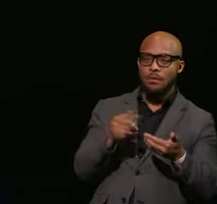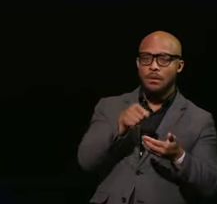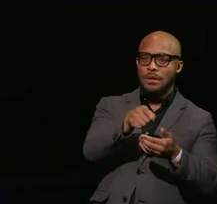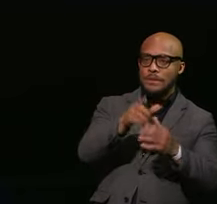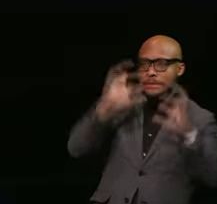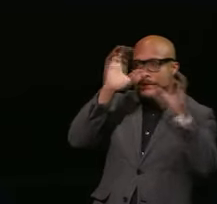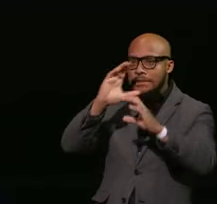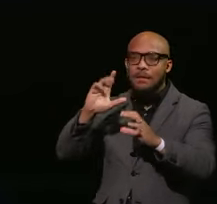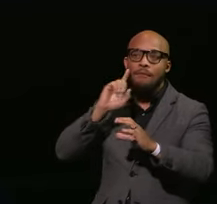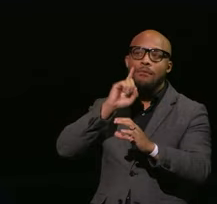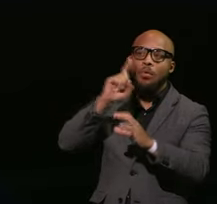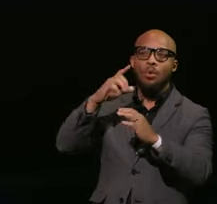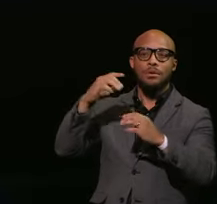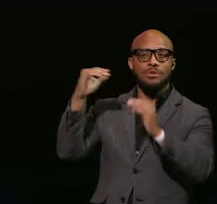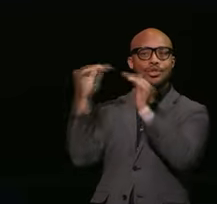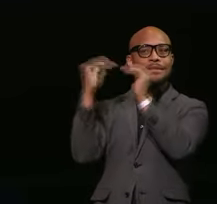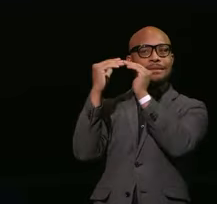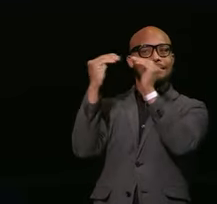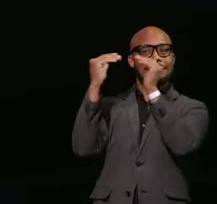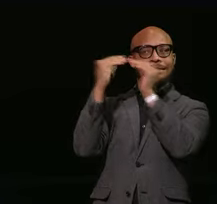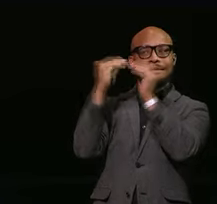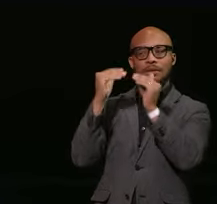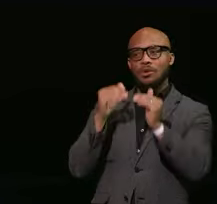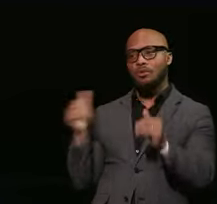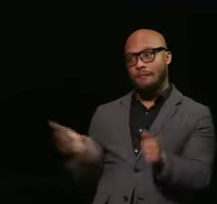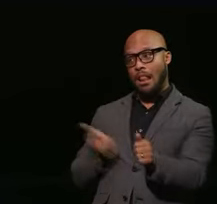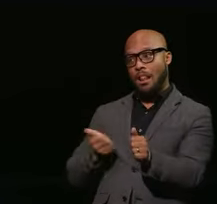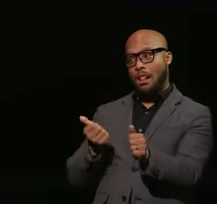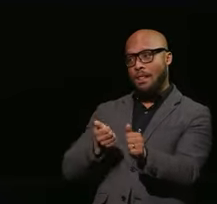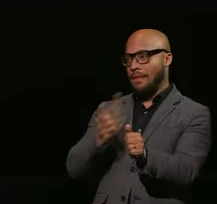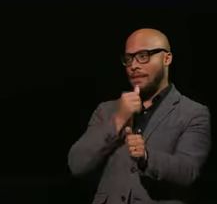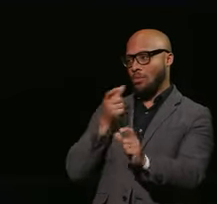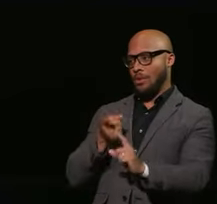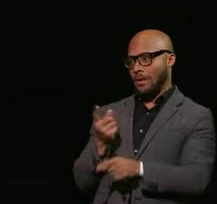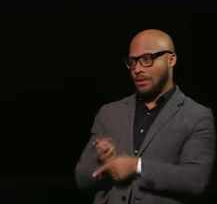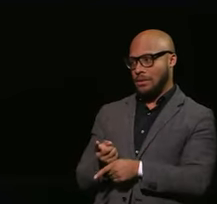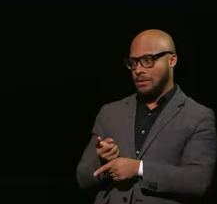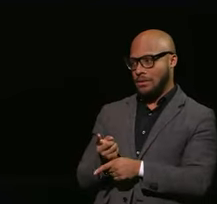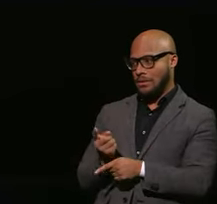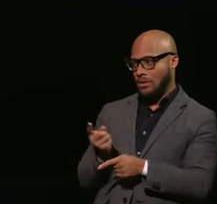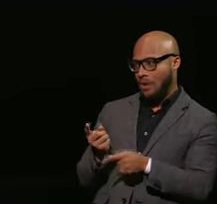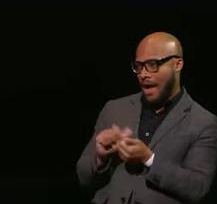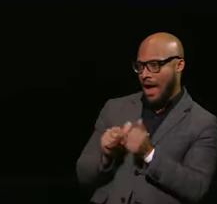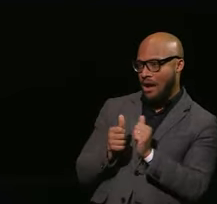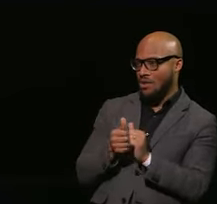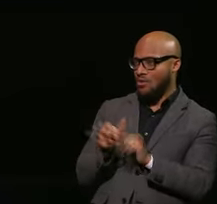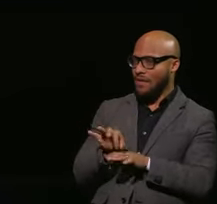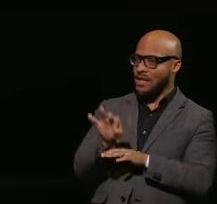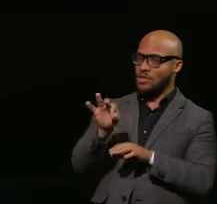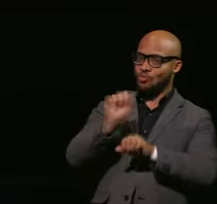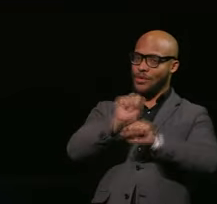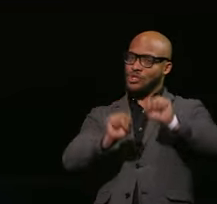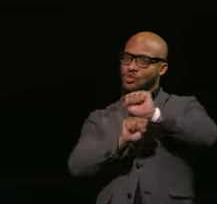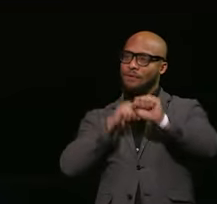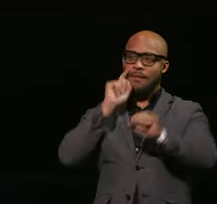find the structure for this film, which is so complicated and follows so many threads?